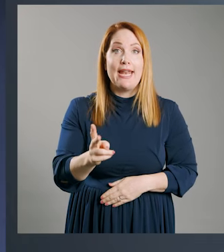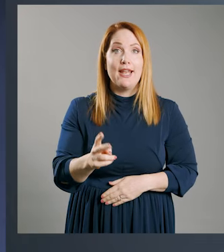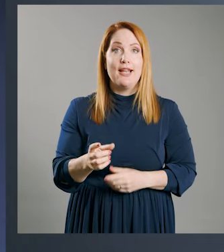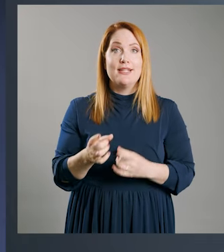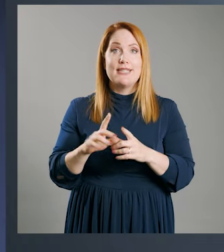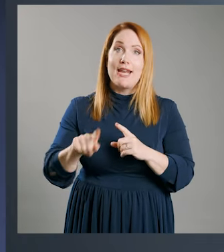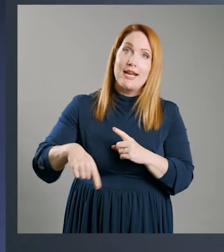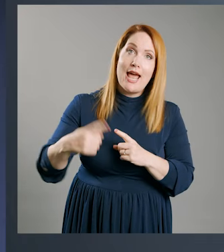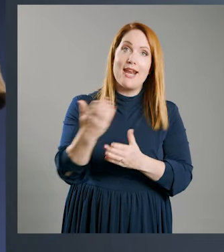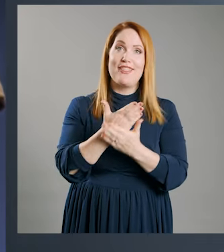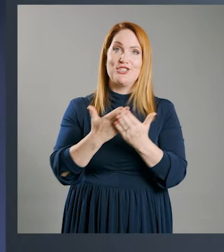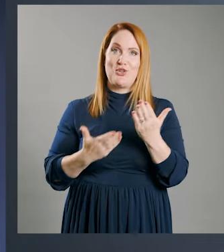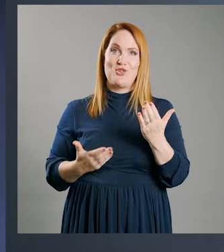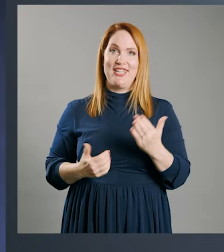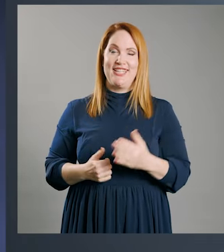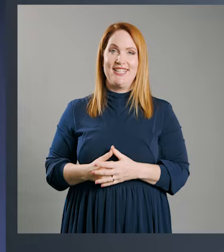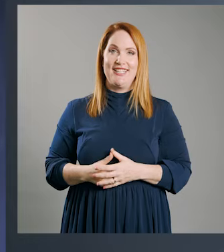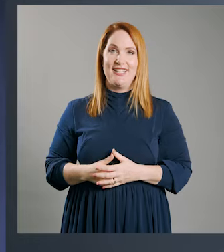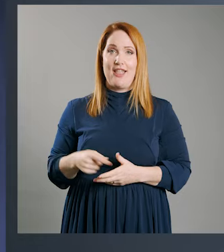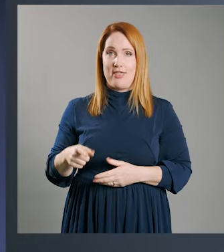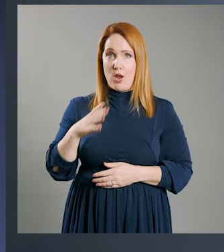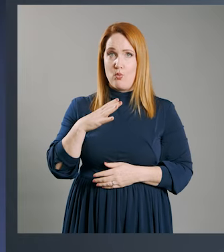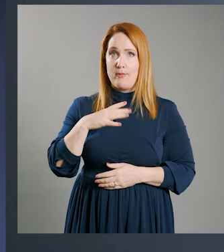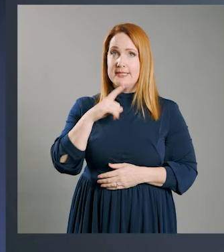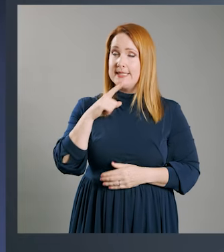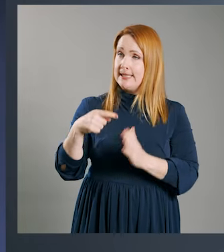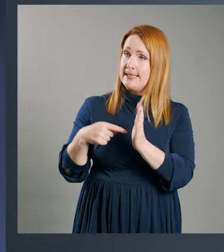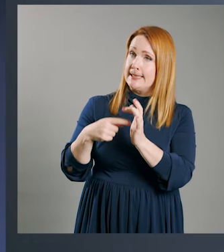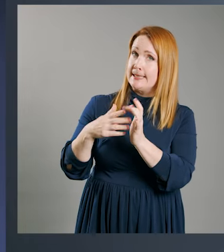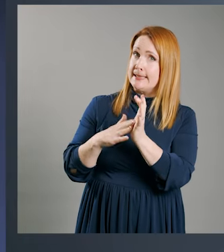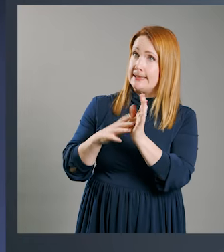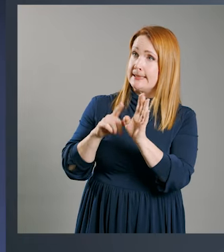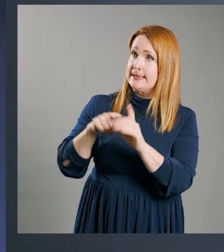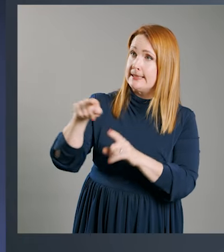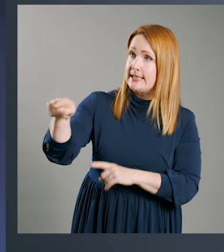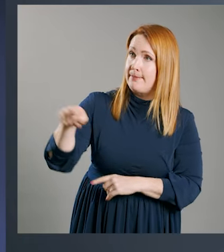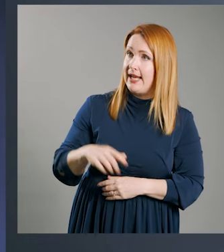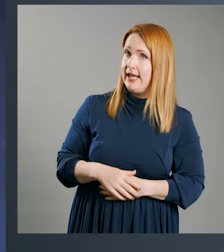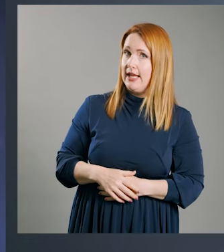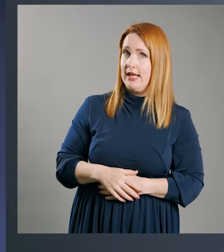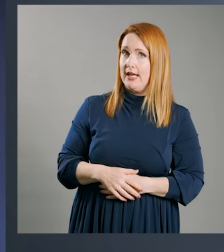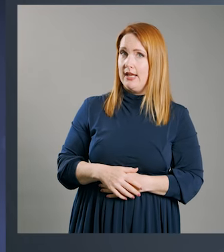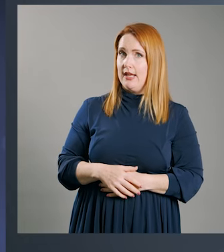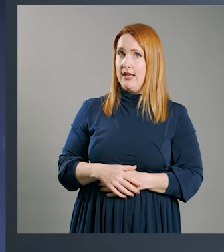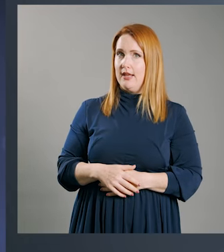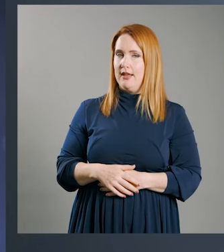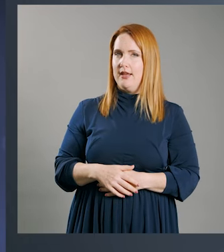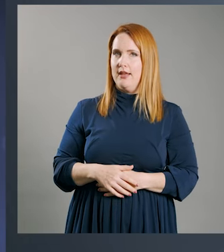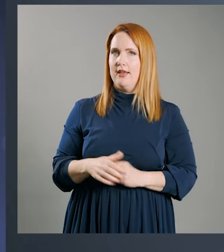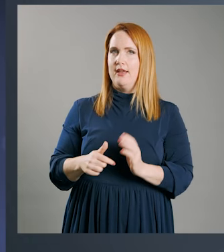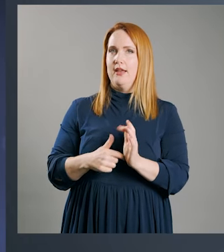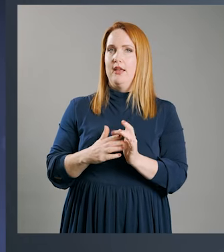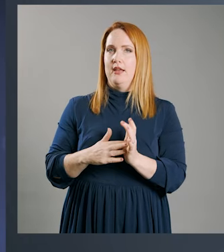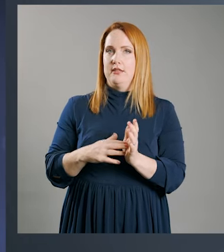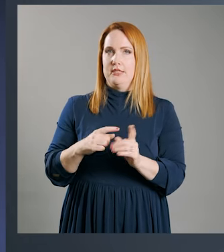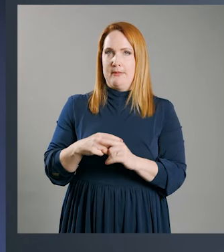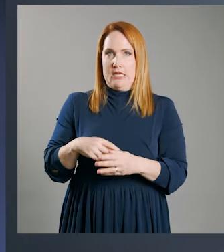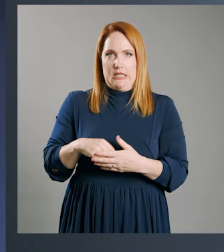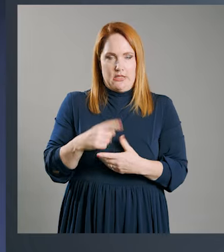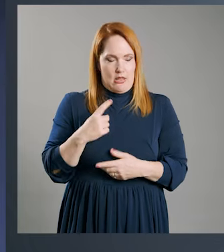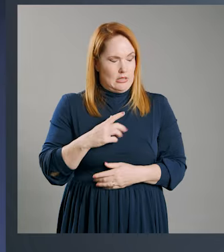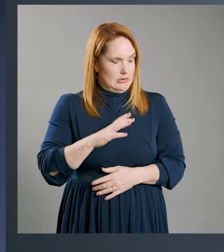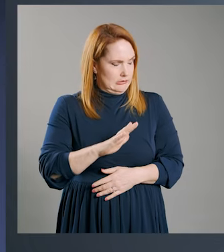again, and she began another story. And she said, and Timmy actually mentioned to me at that point, he kind of like everything